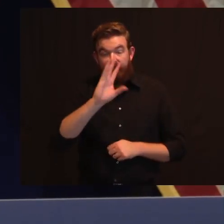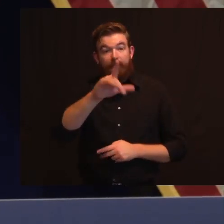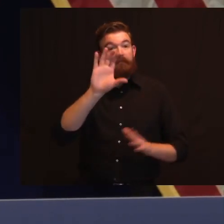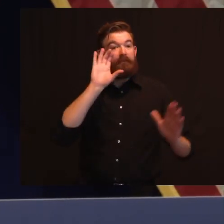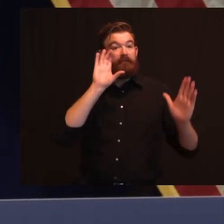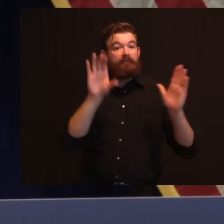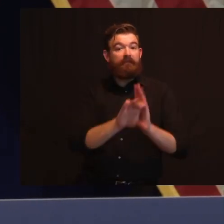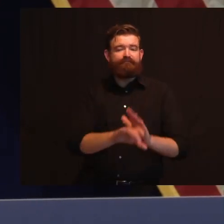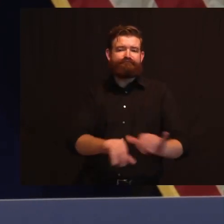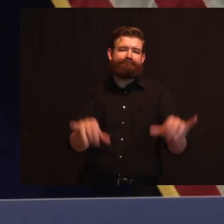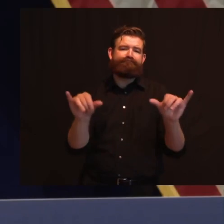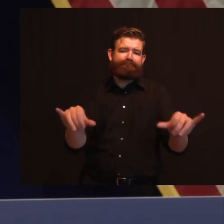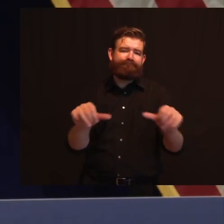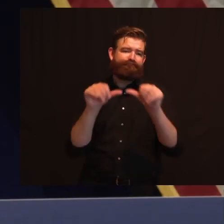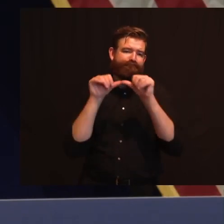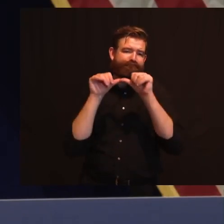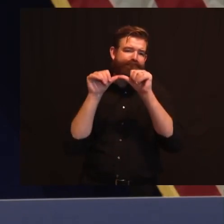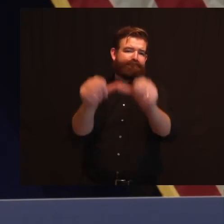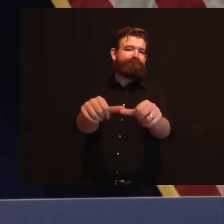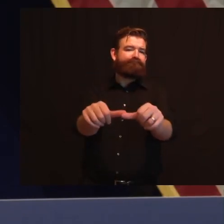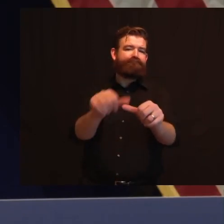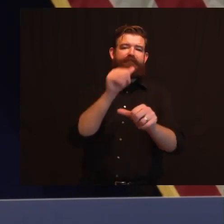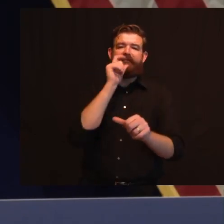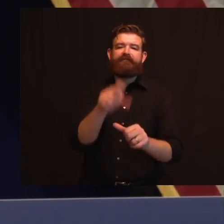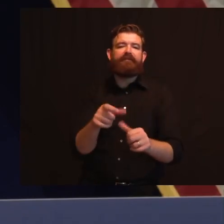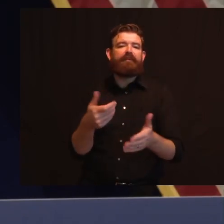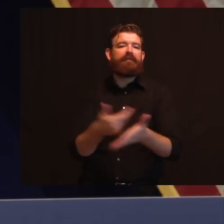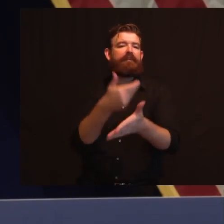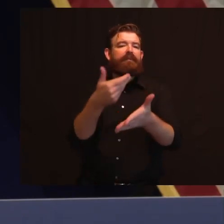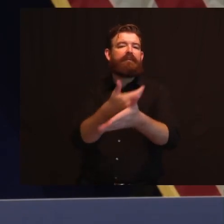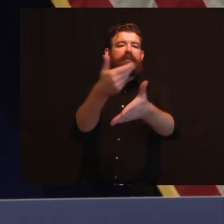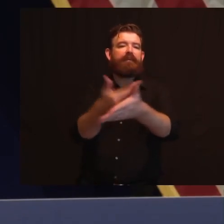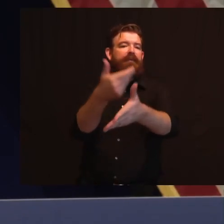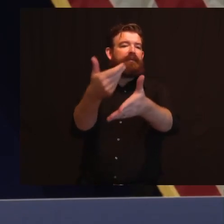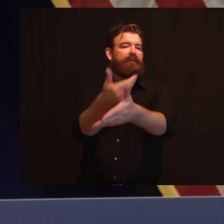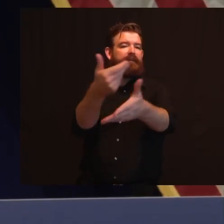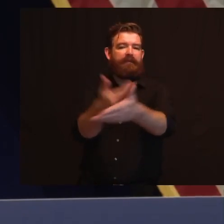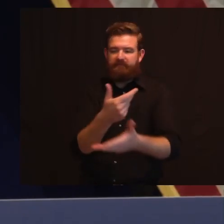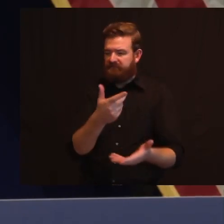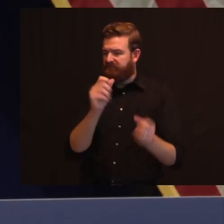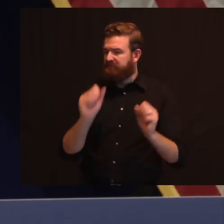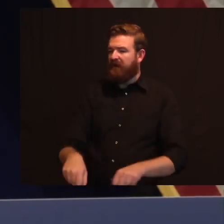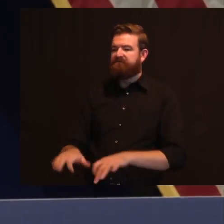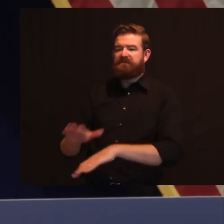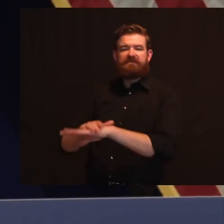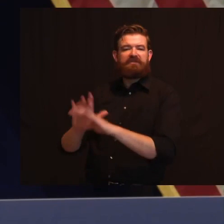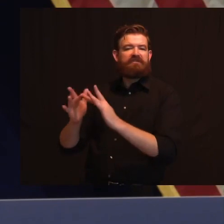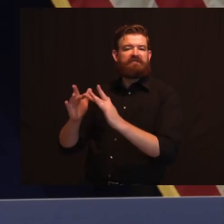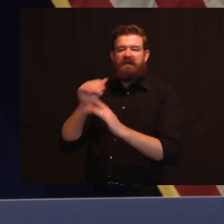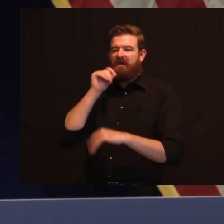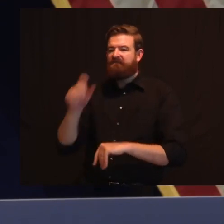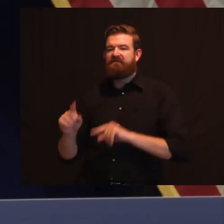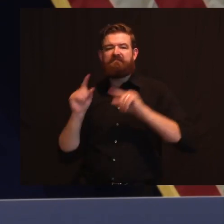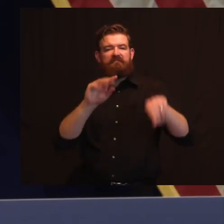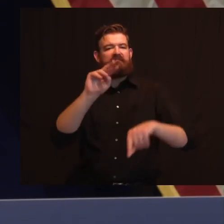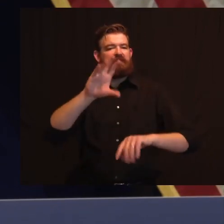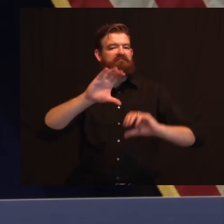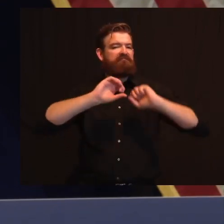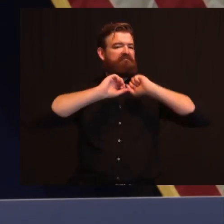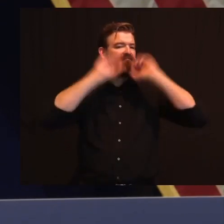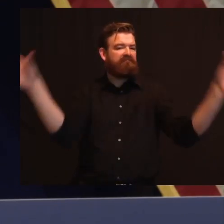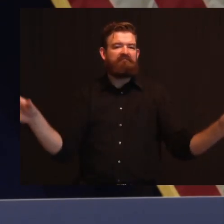transaction online. All this means is that for virtually everyone with a basic New Jersey driver's license, you